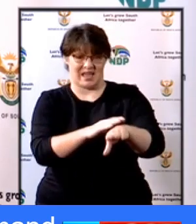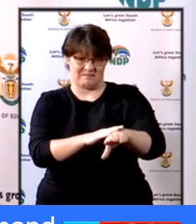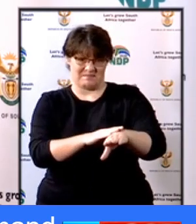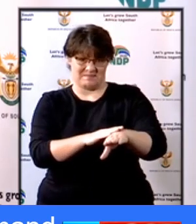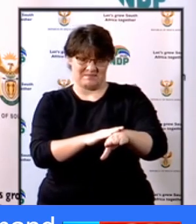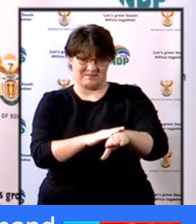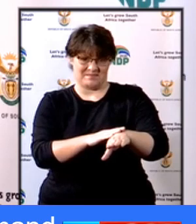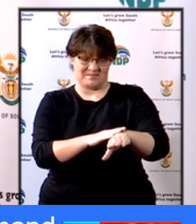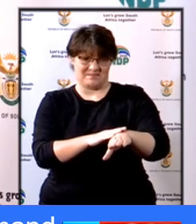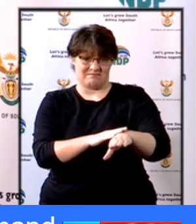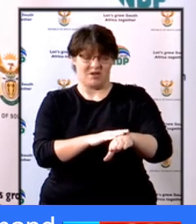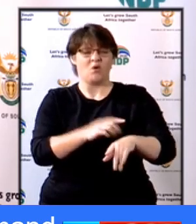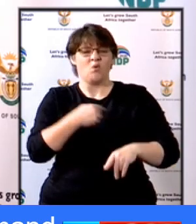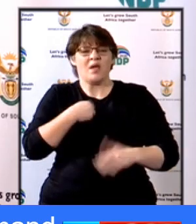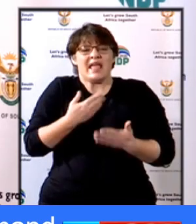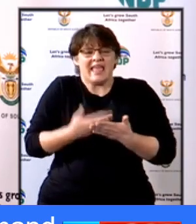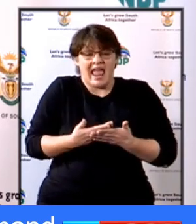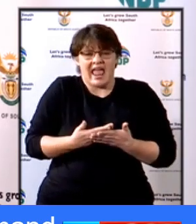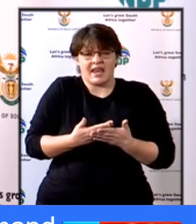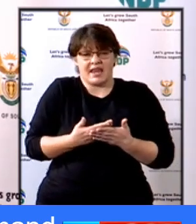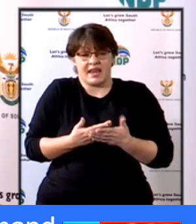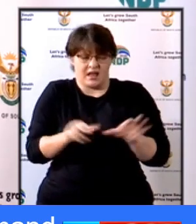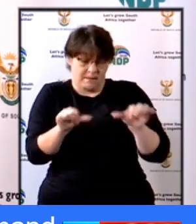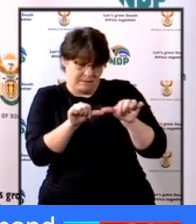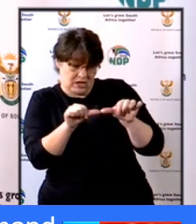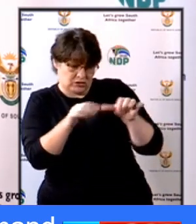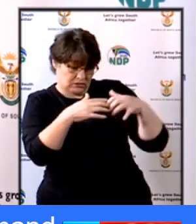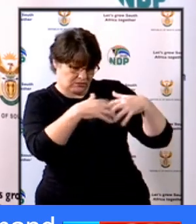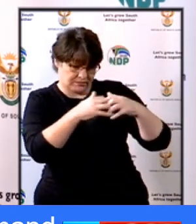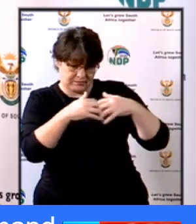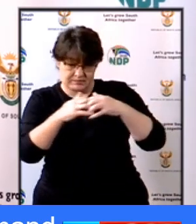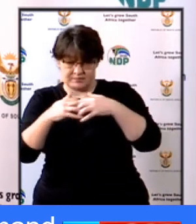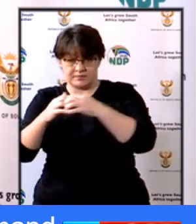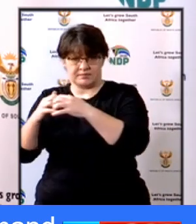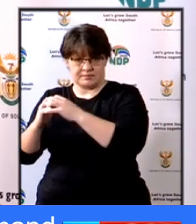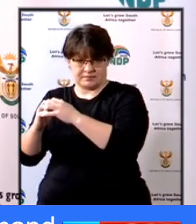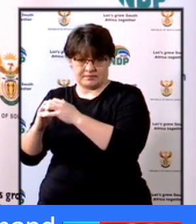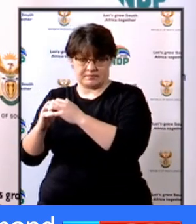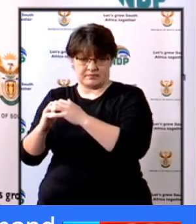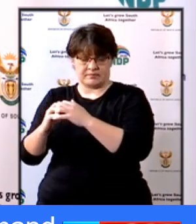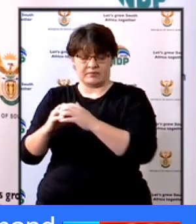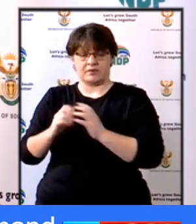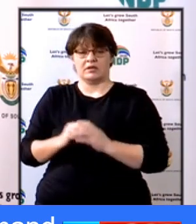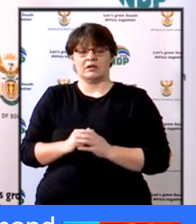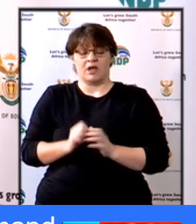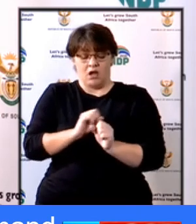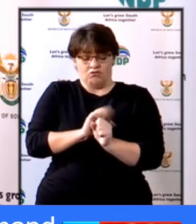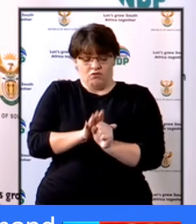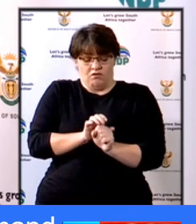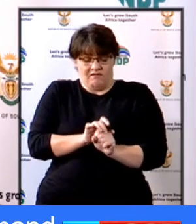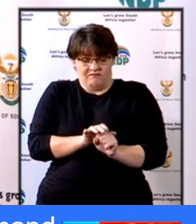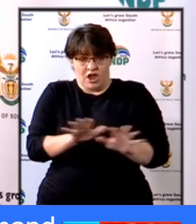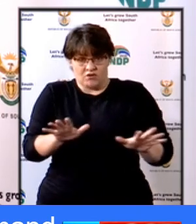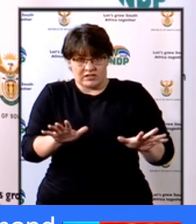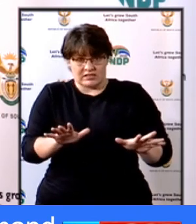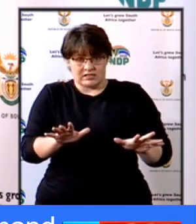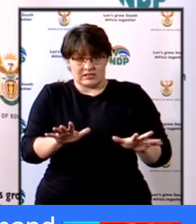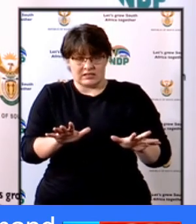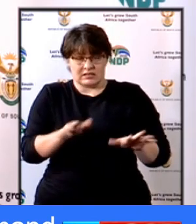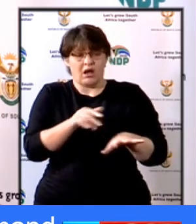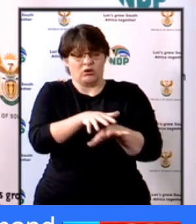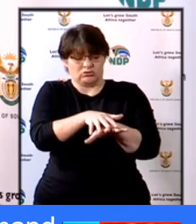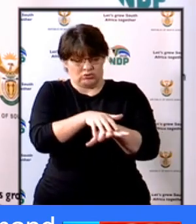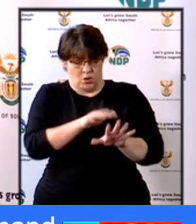put a number of measures into place. First, the slowing down of the virus, the spread of the virus,